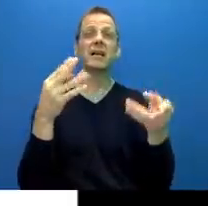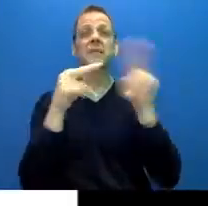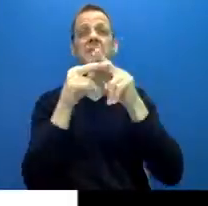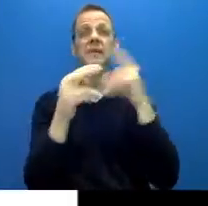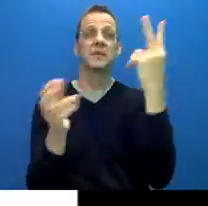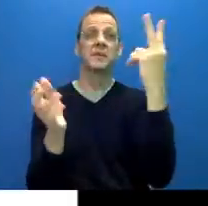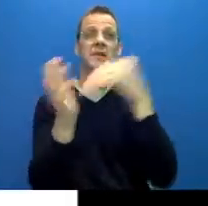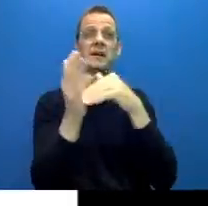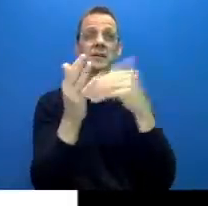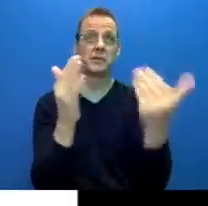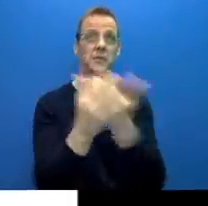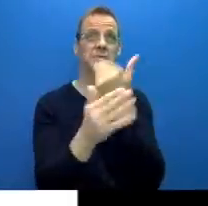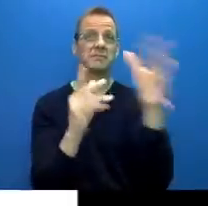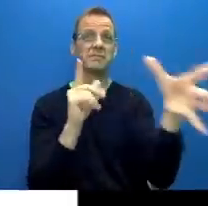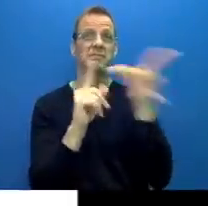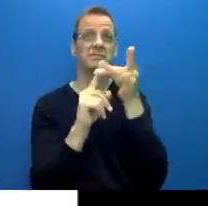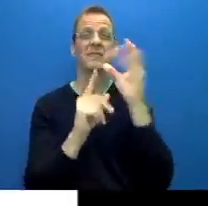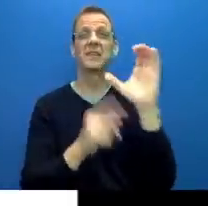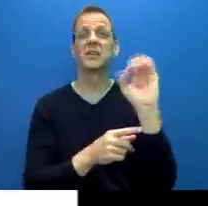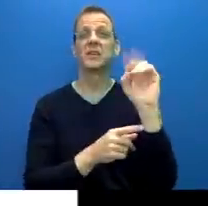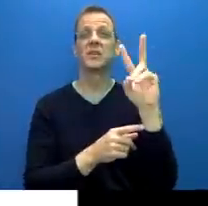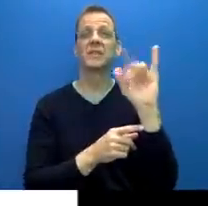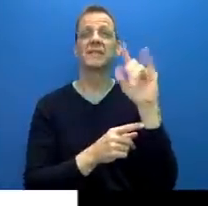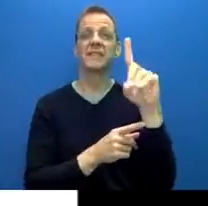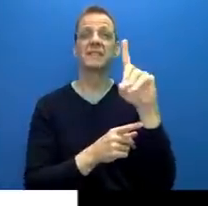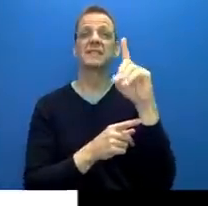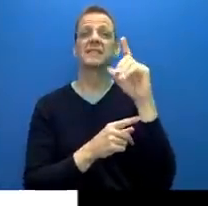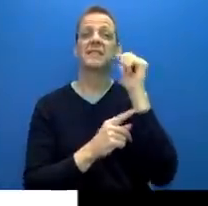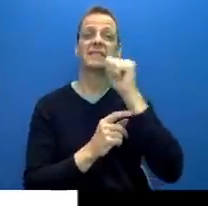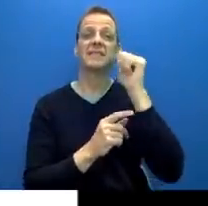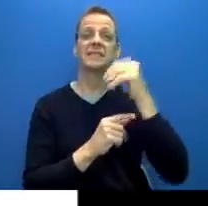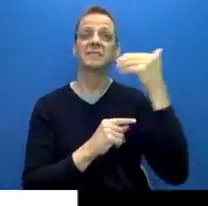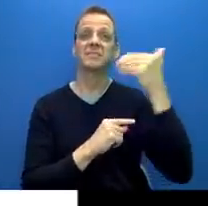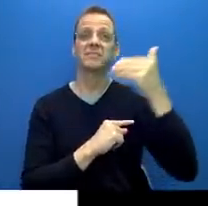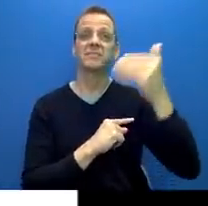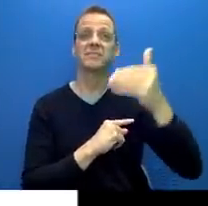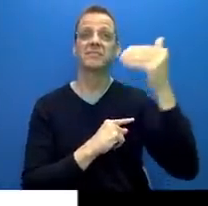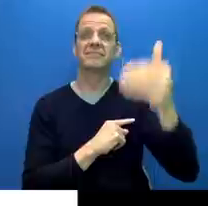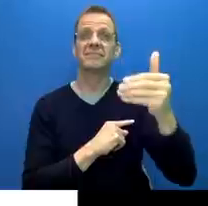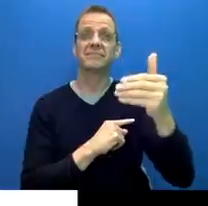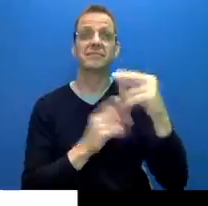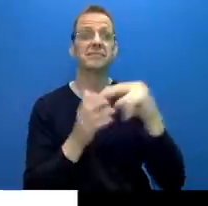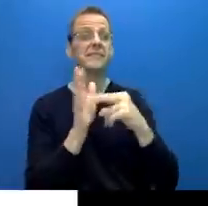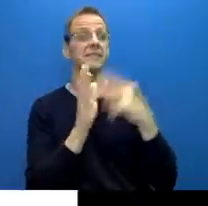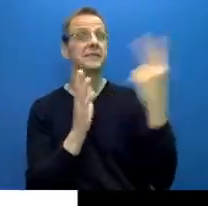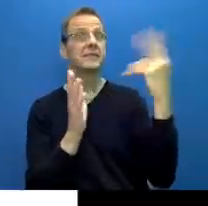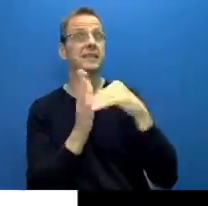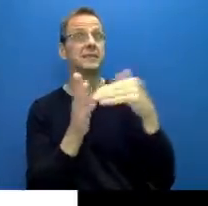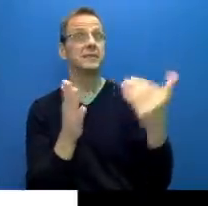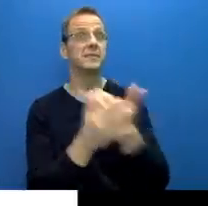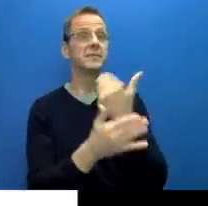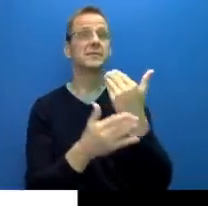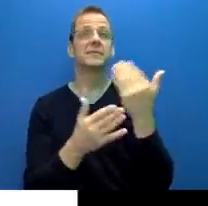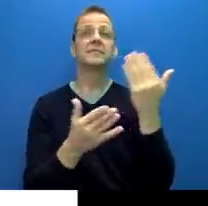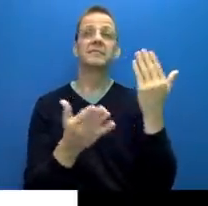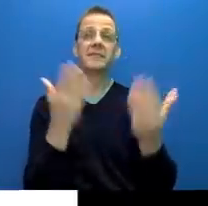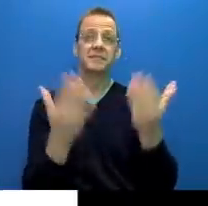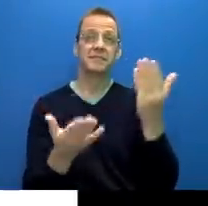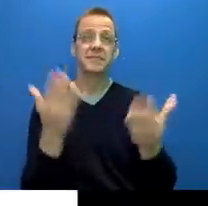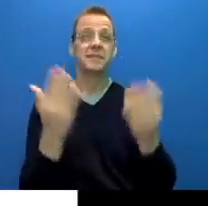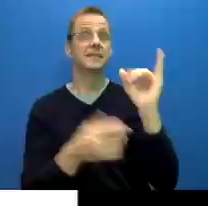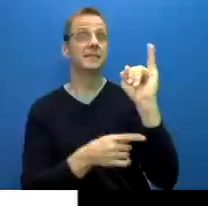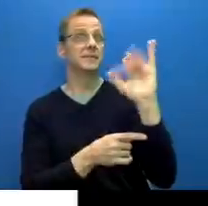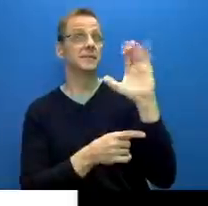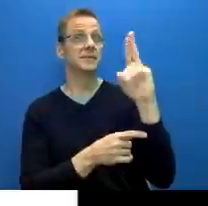because at 2,000 daily new cases, ICUs were full in the third wave. And now the proportion of